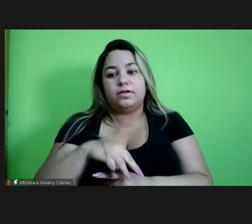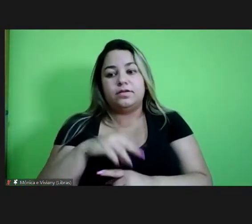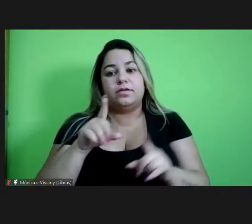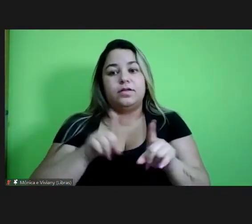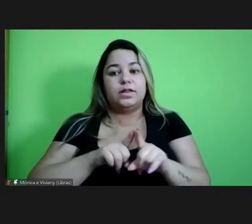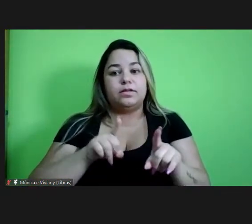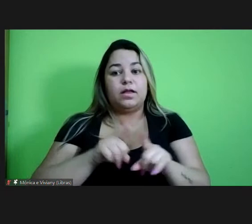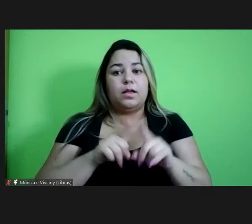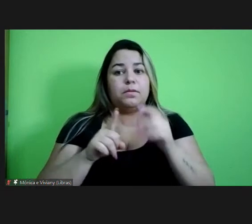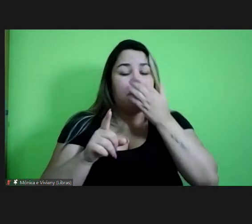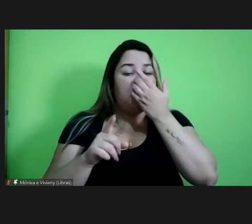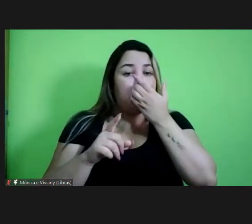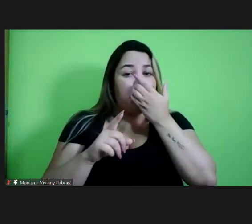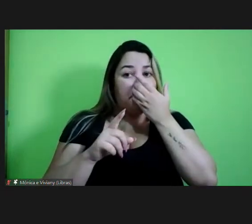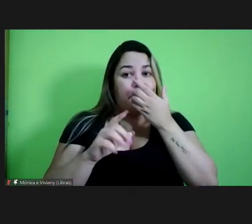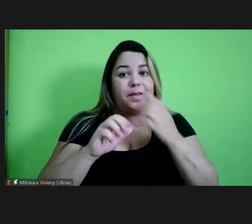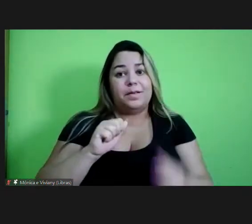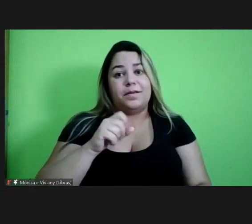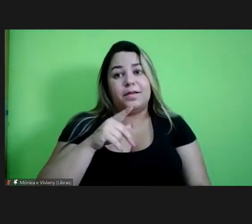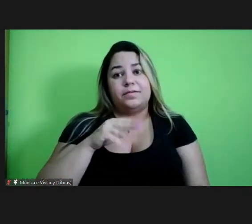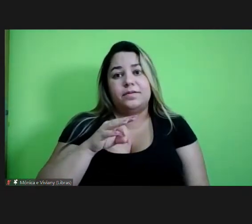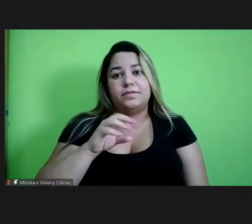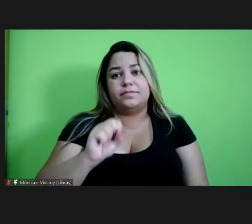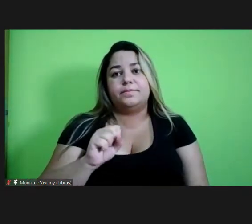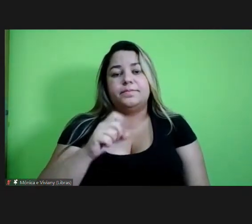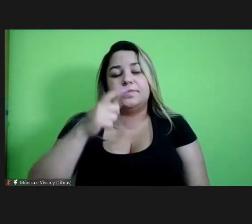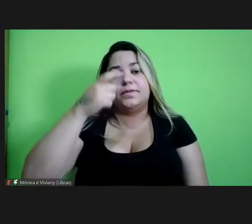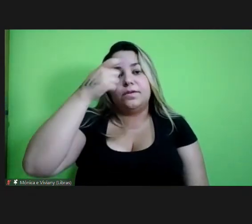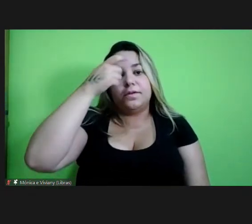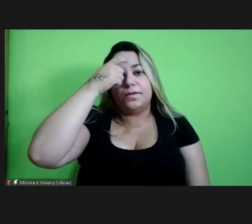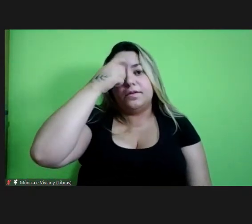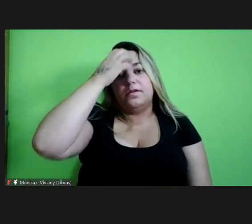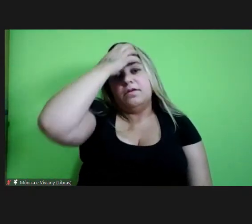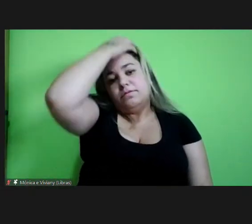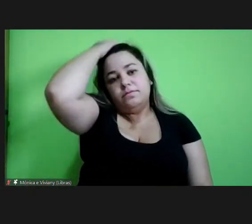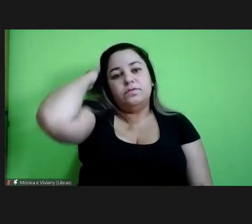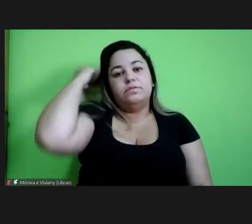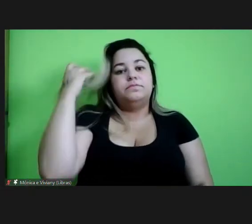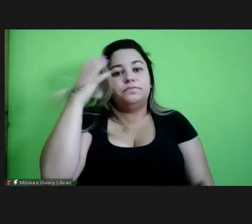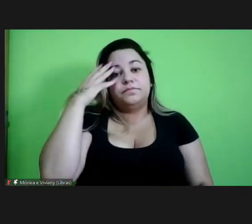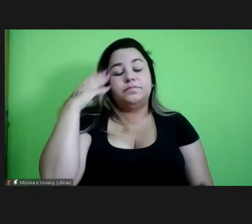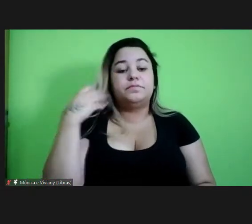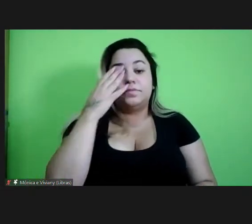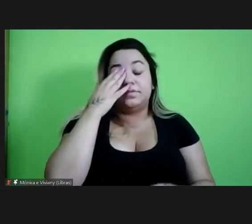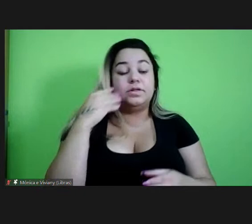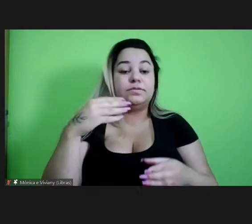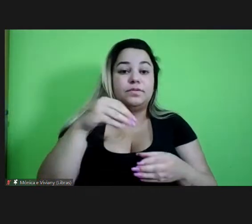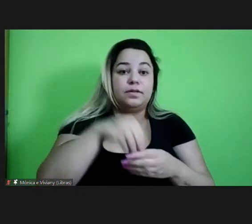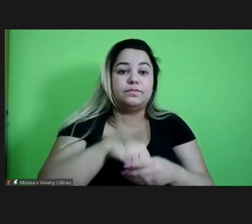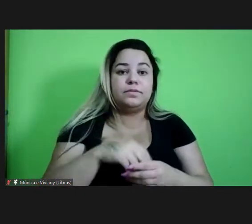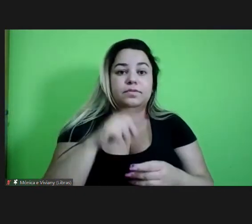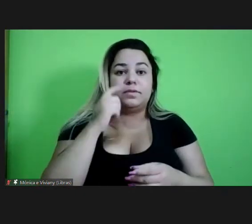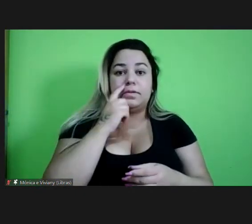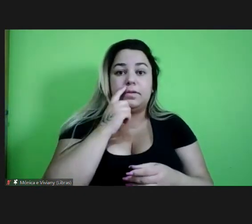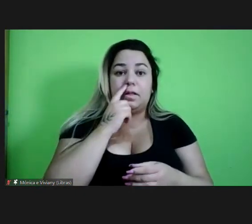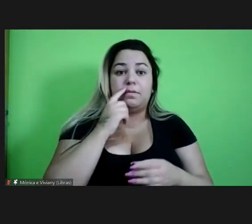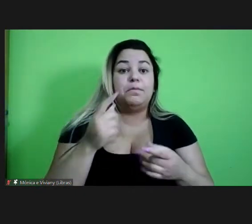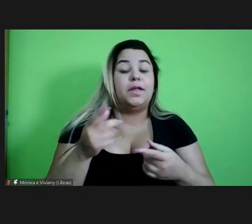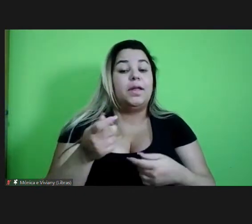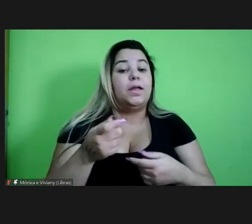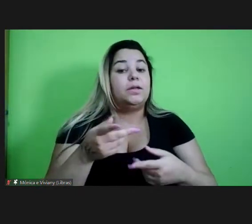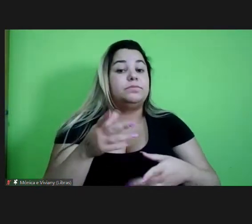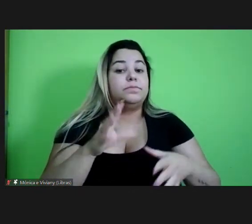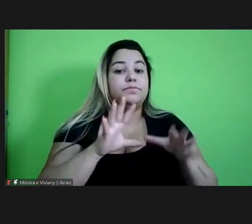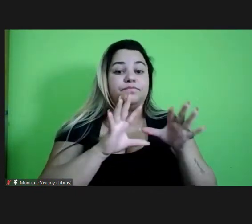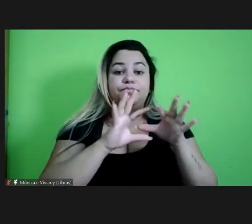the metabolic aspects, the physical aspects, the psychological ones, and trying to, from